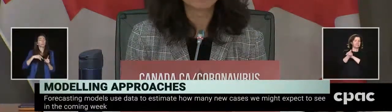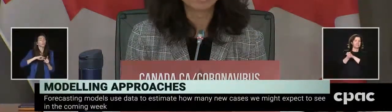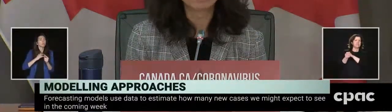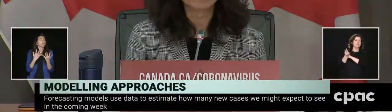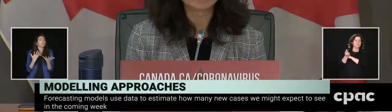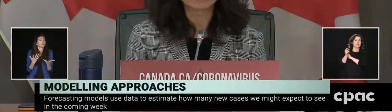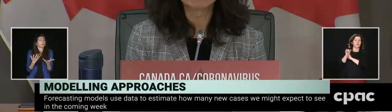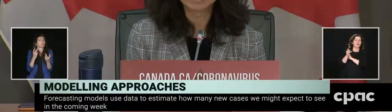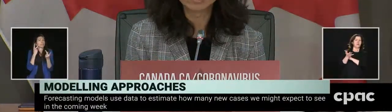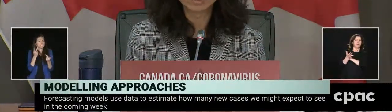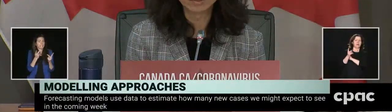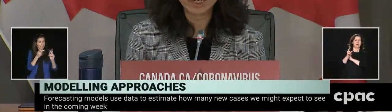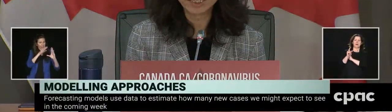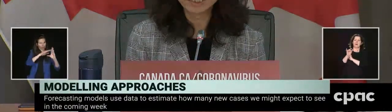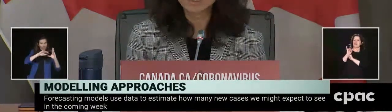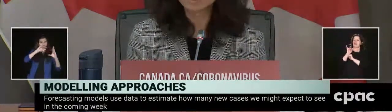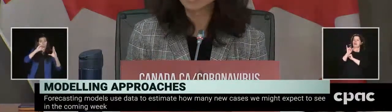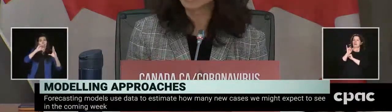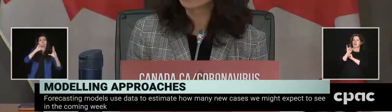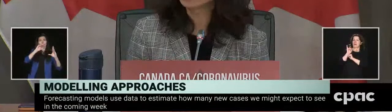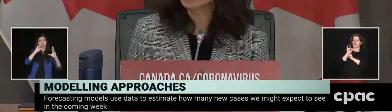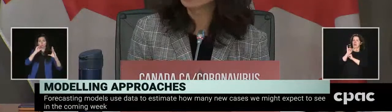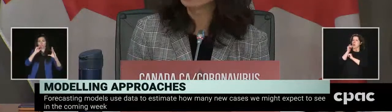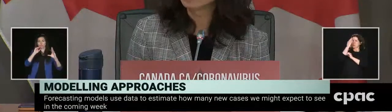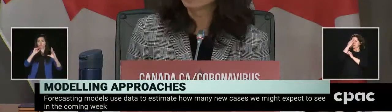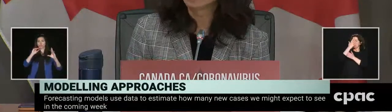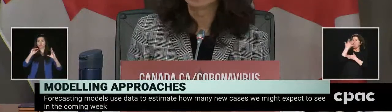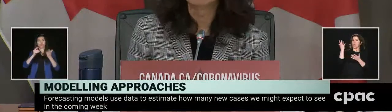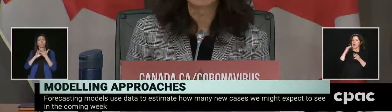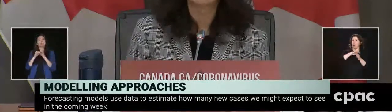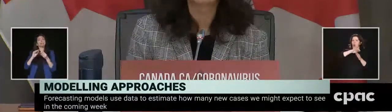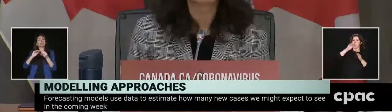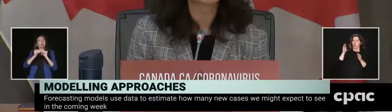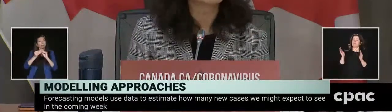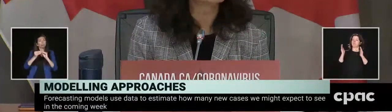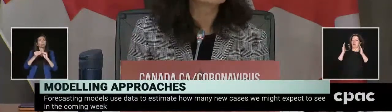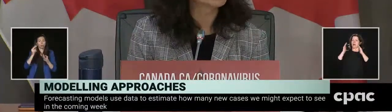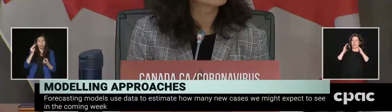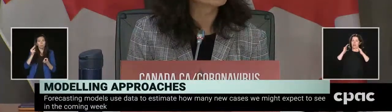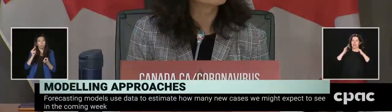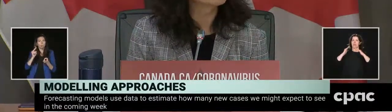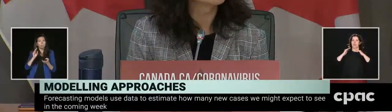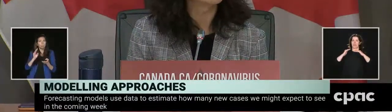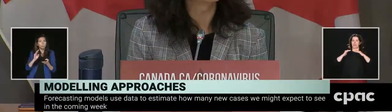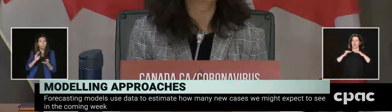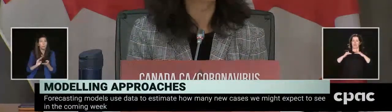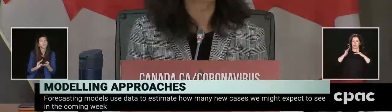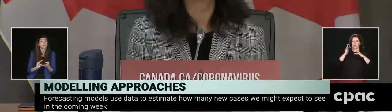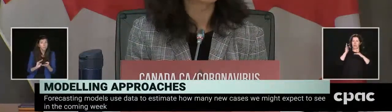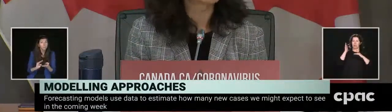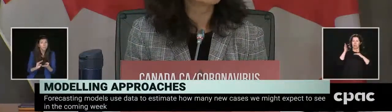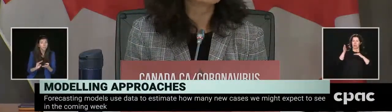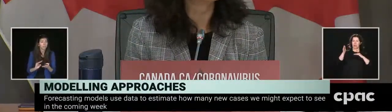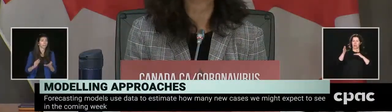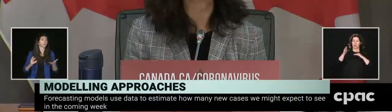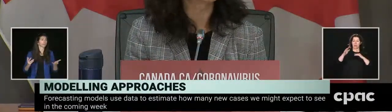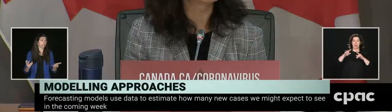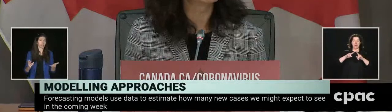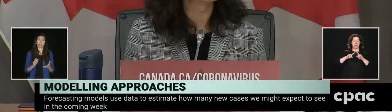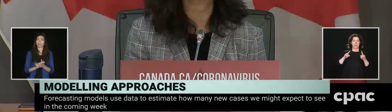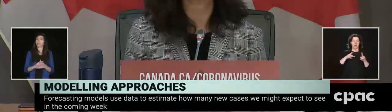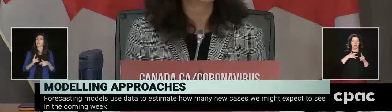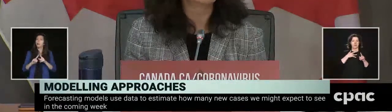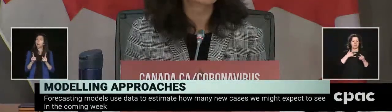because of, as I've mentioned always, the delay in when someone got infected to the time that they are